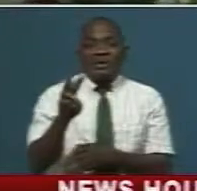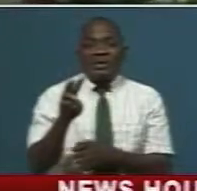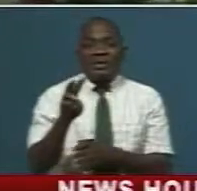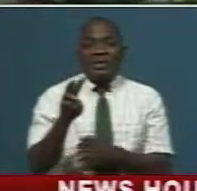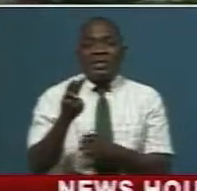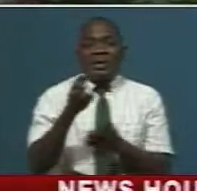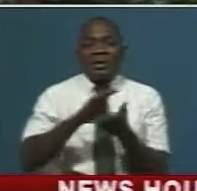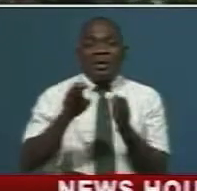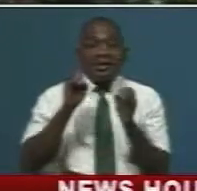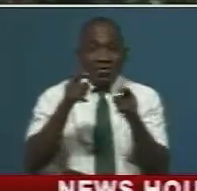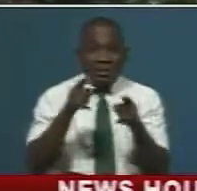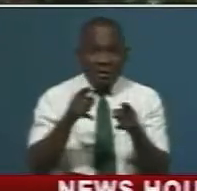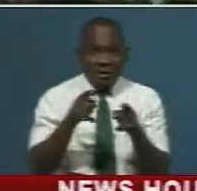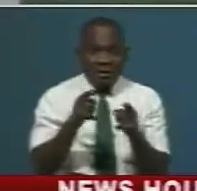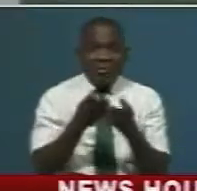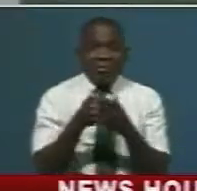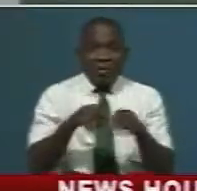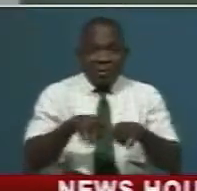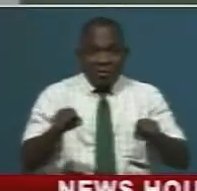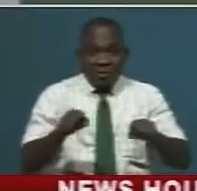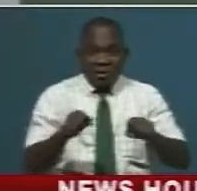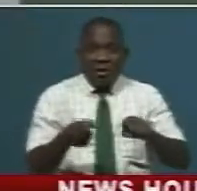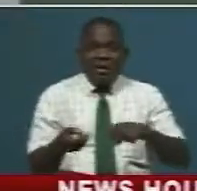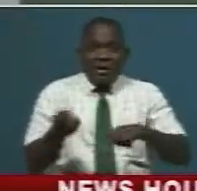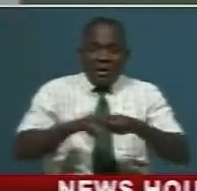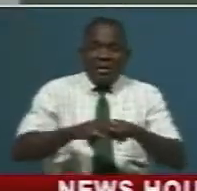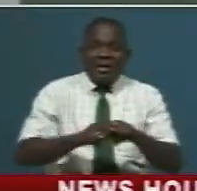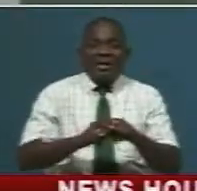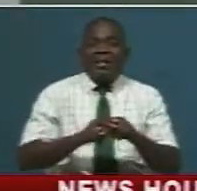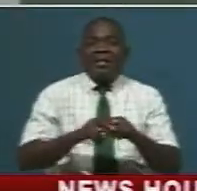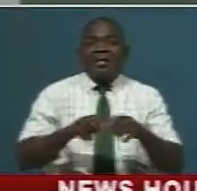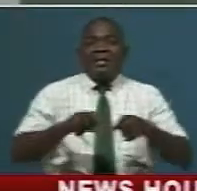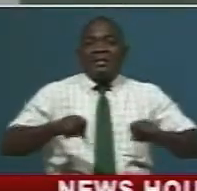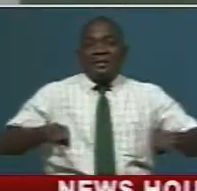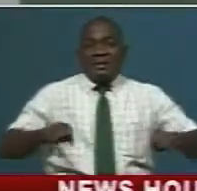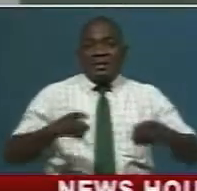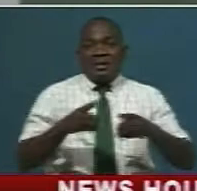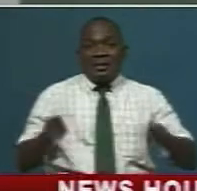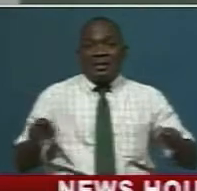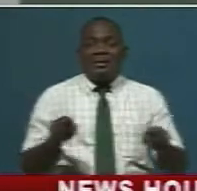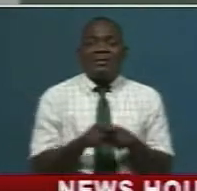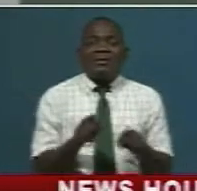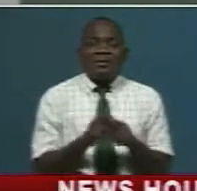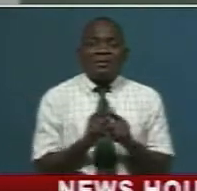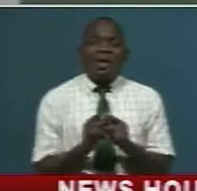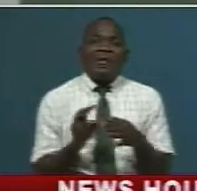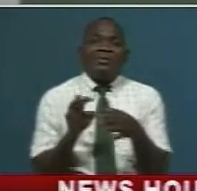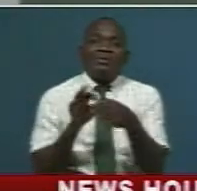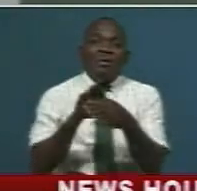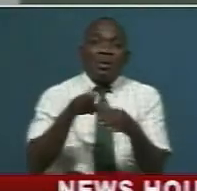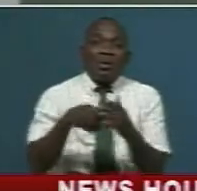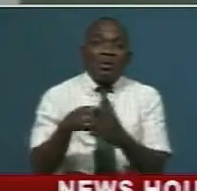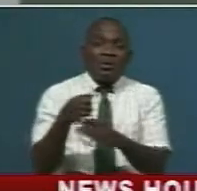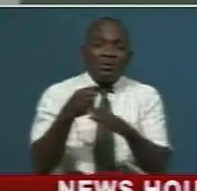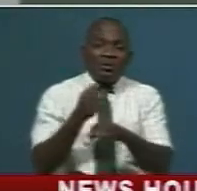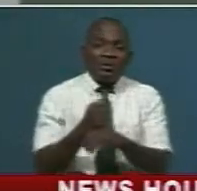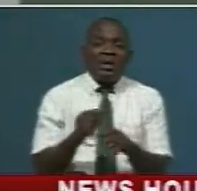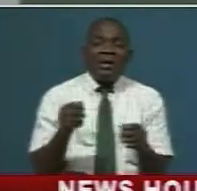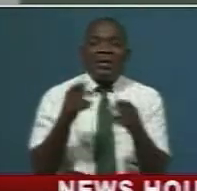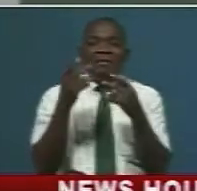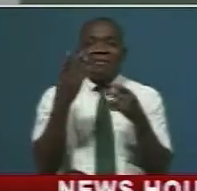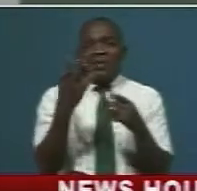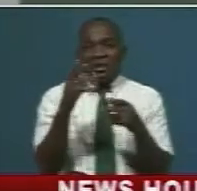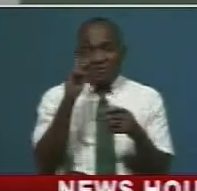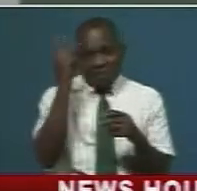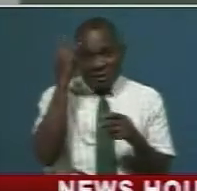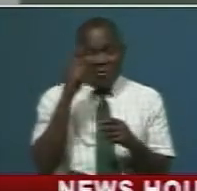diploma awarding institutions to degree awarding institutions. And we have affiliated these institutions to the 5 public